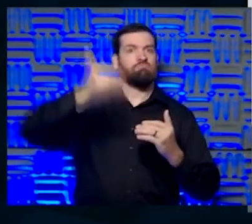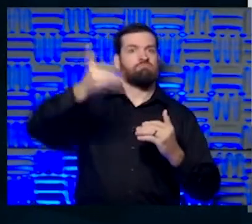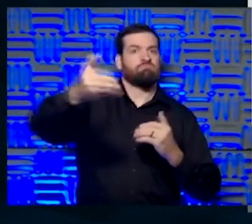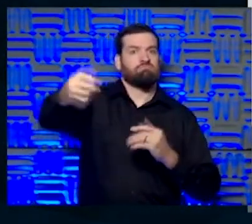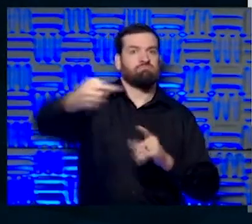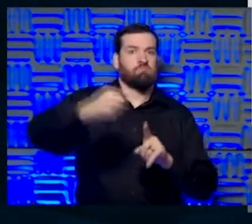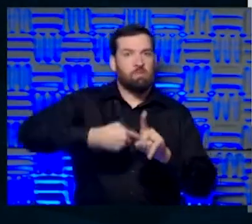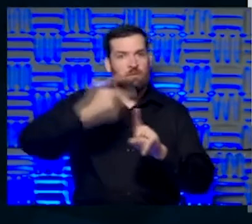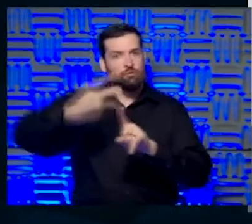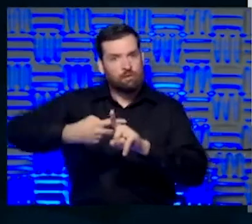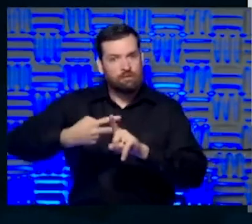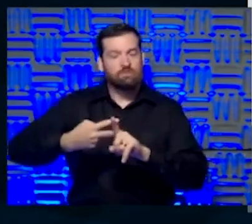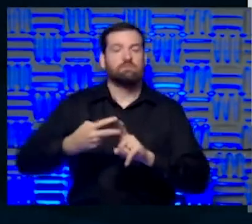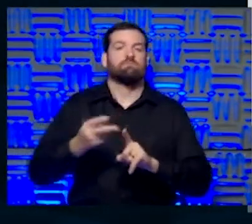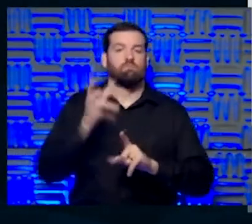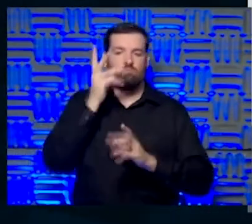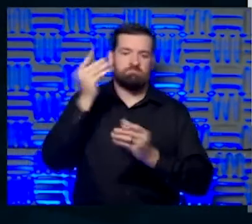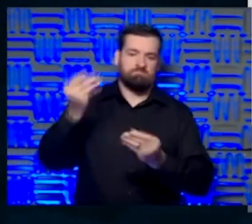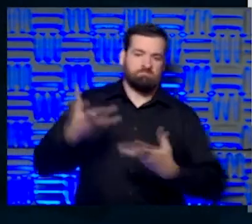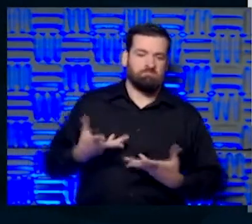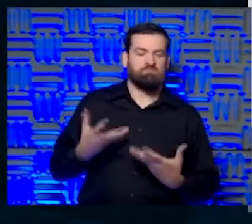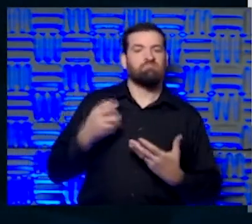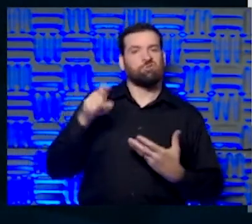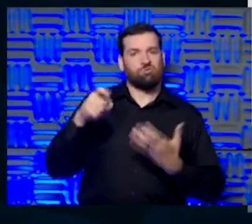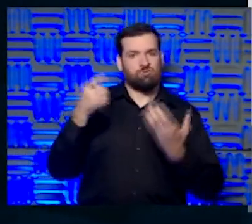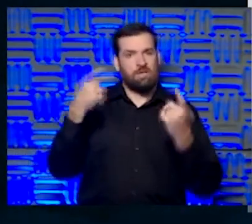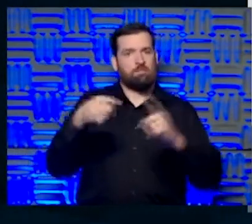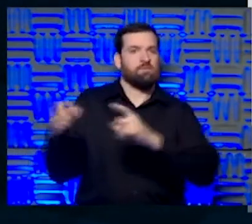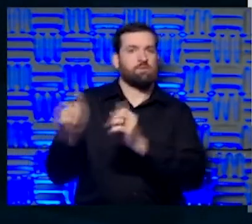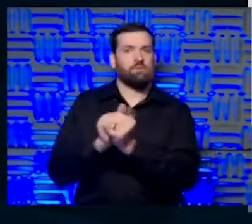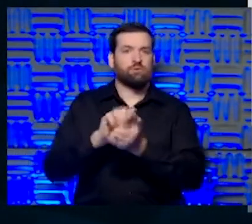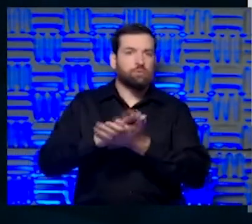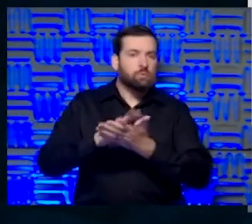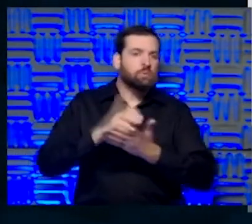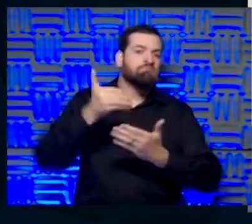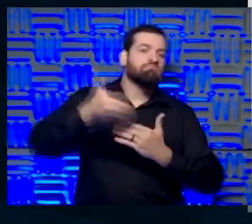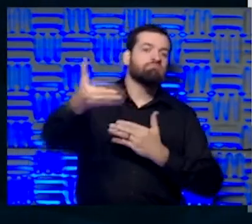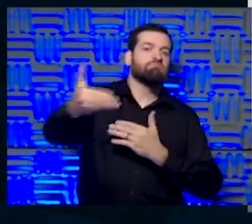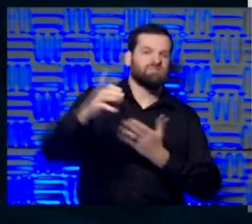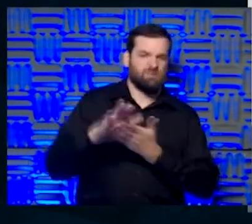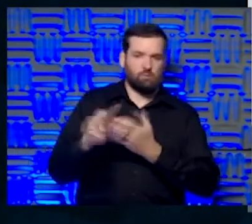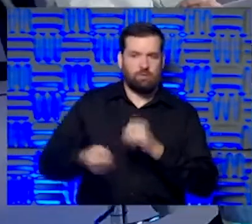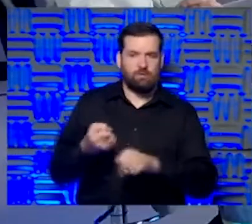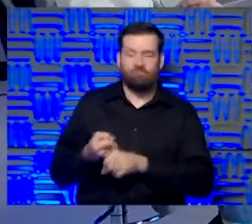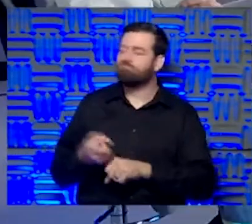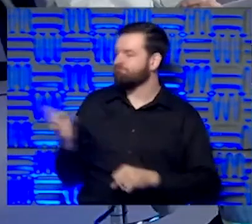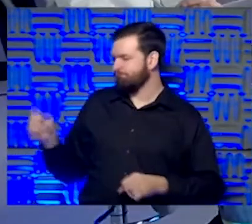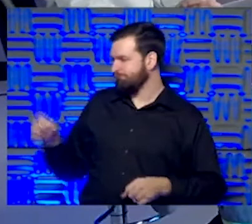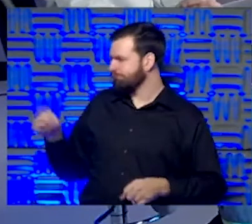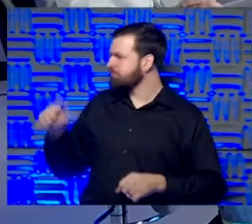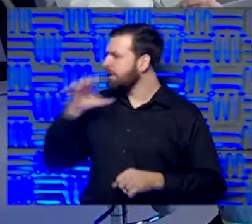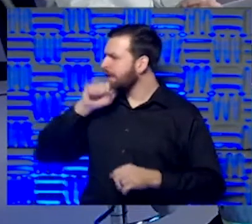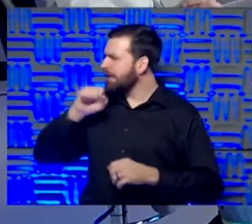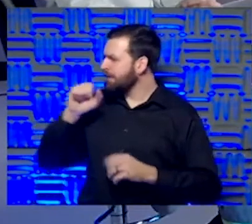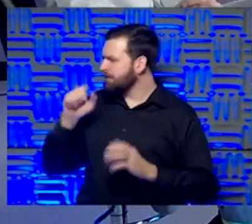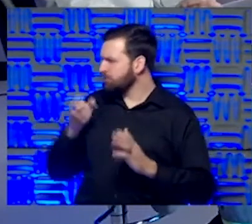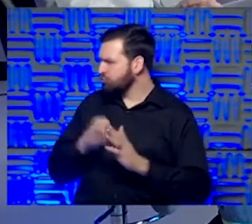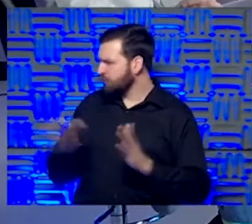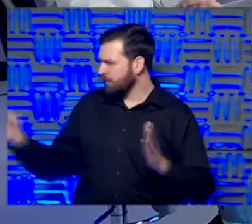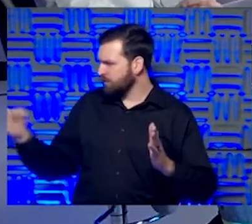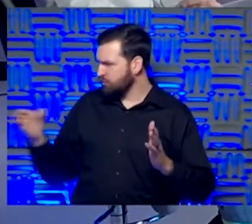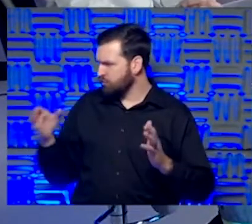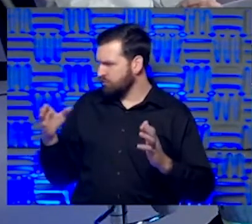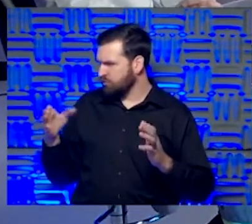or two, will help inform what should happen with schools in the upcoming school year. And the age range you mentioned was from